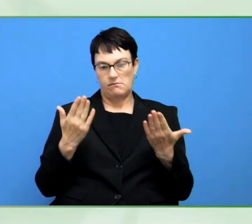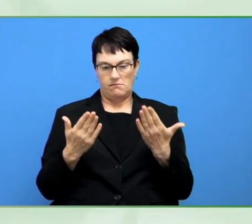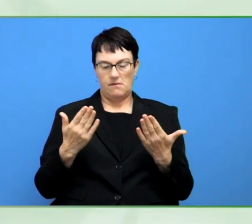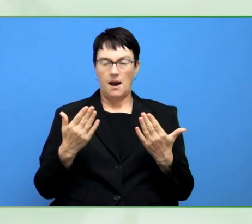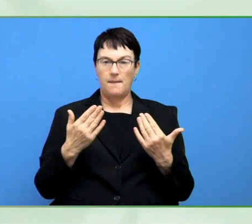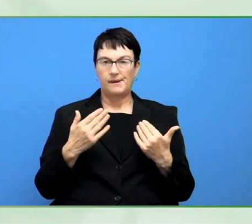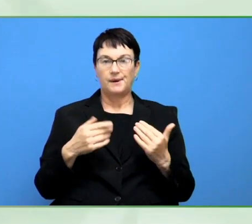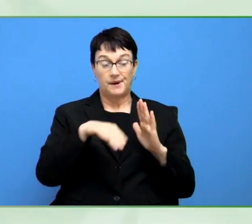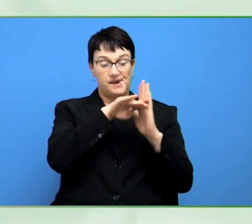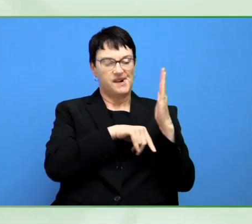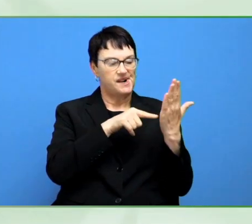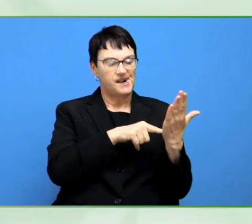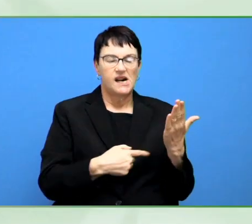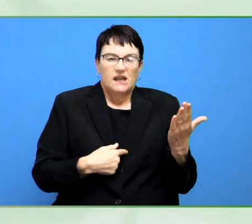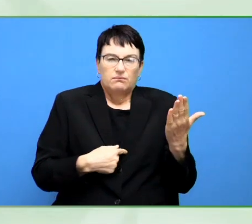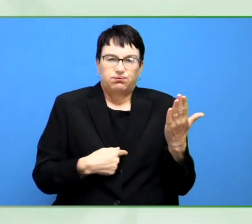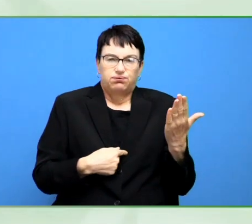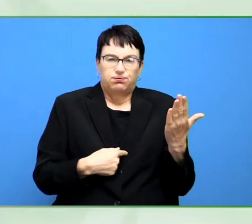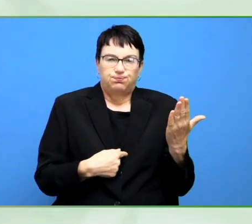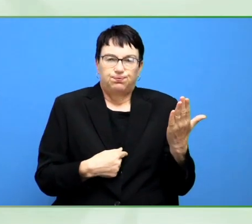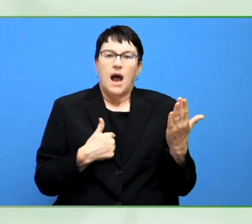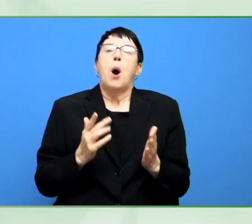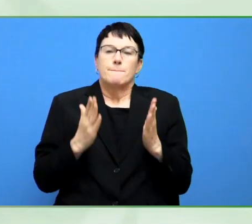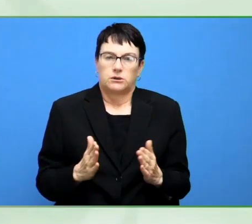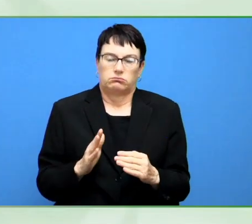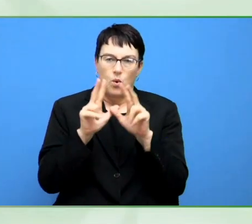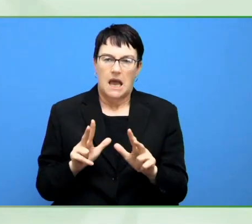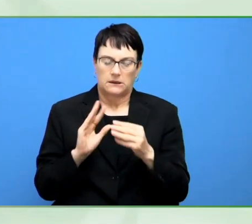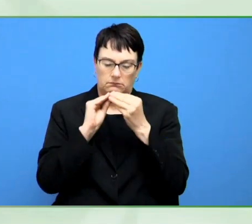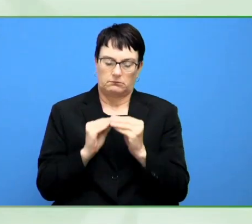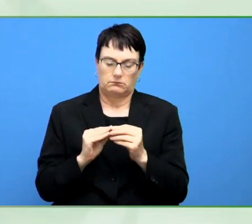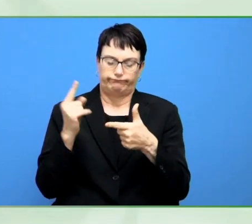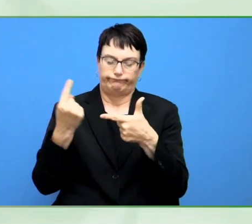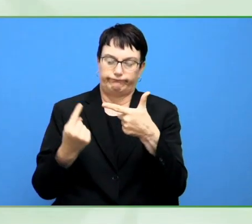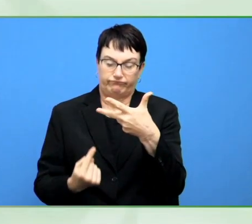then that's what I need to do. And some